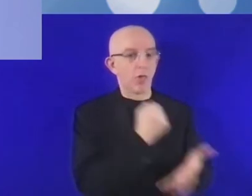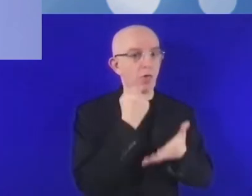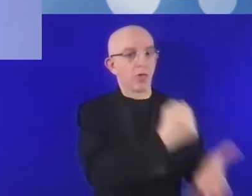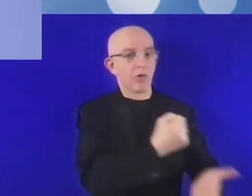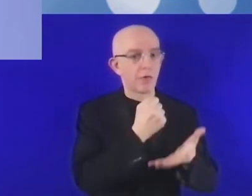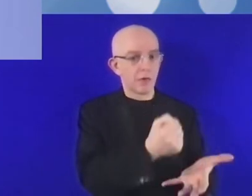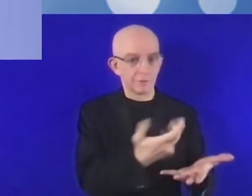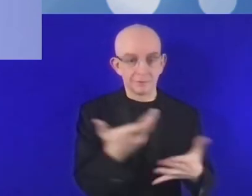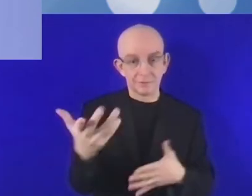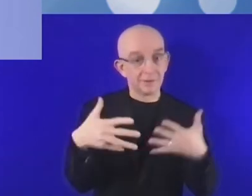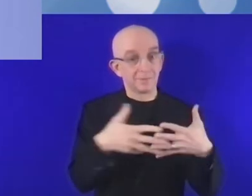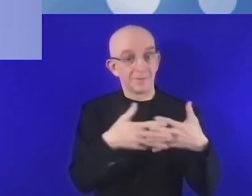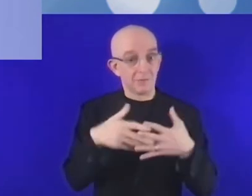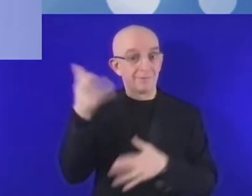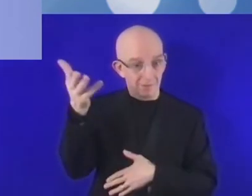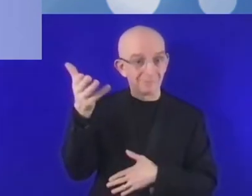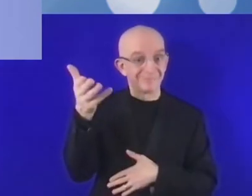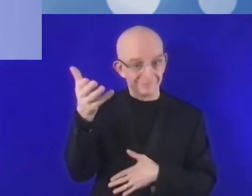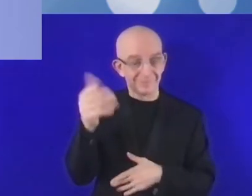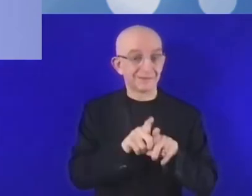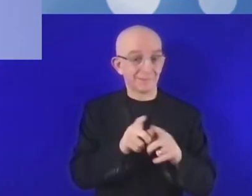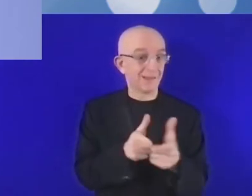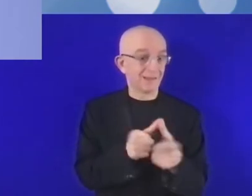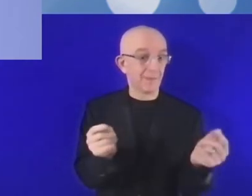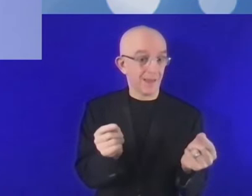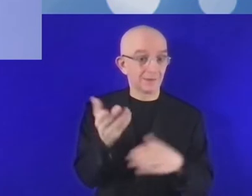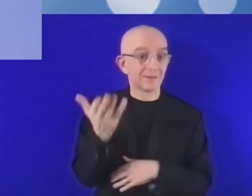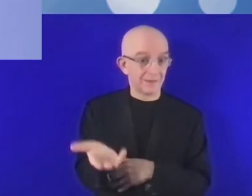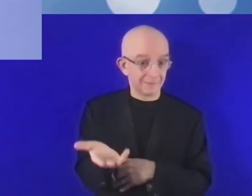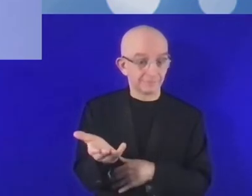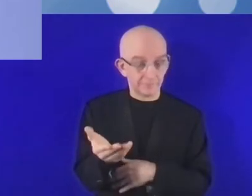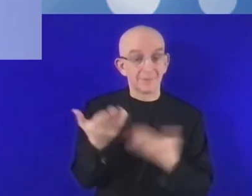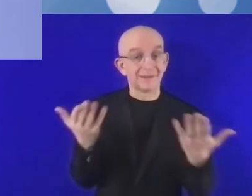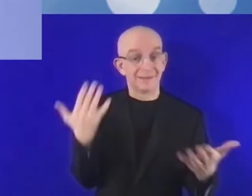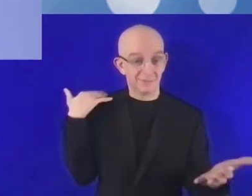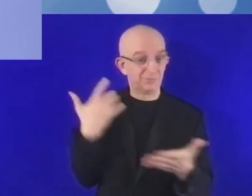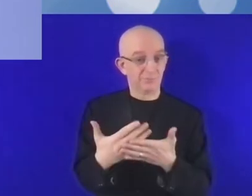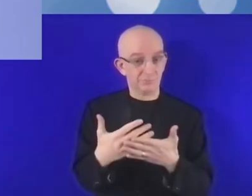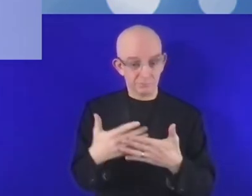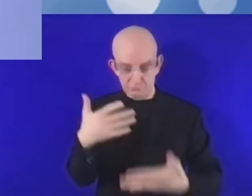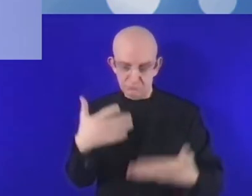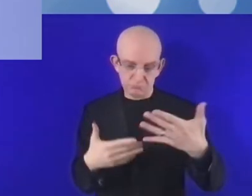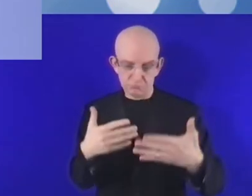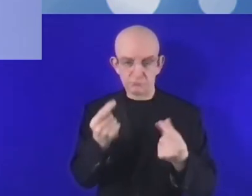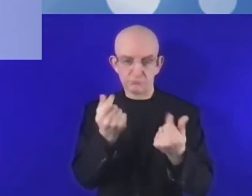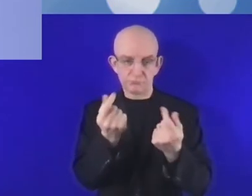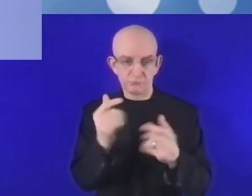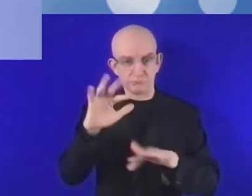estimates the digitalization gap between europe and other major economies